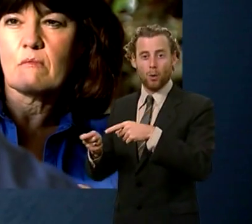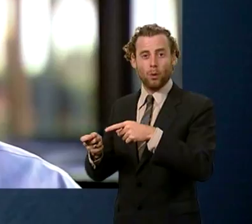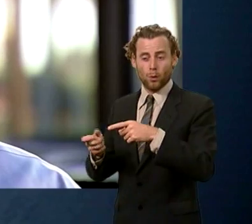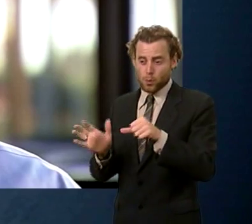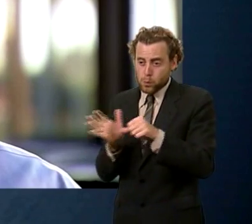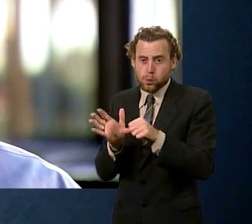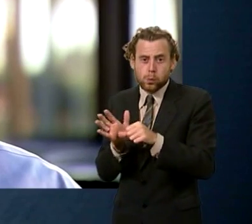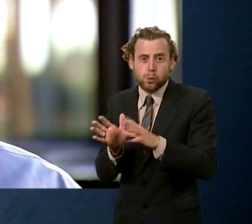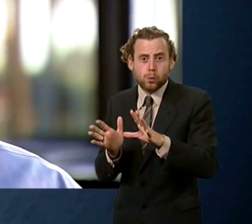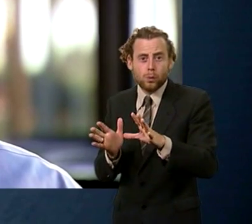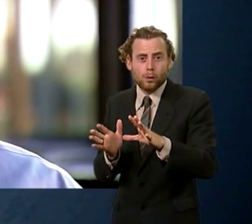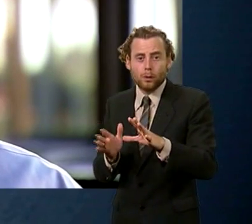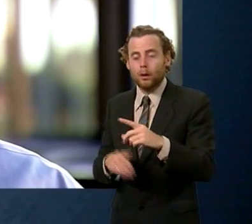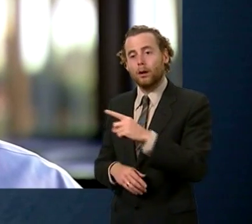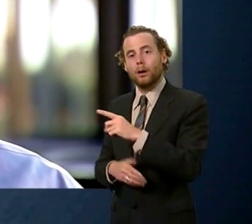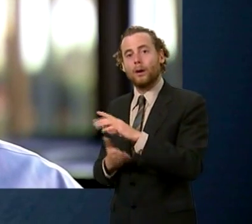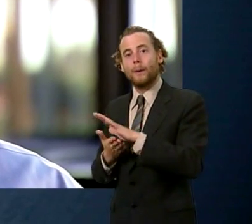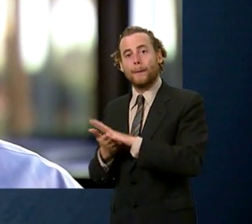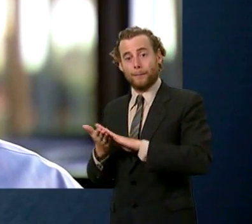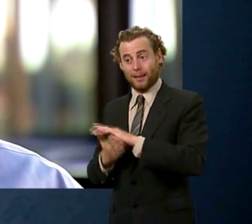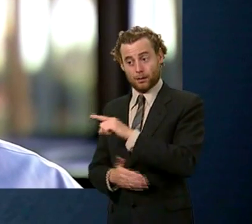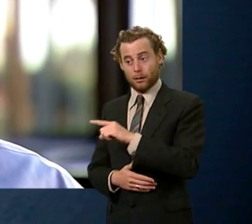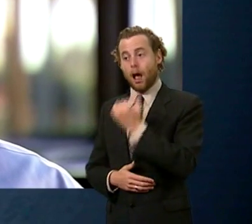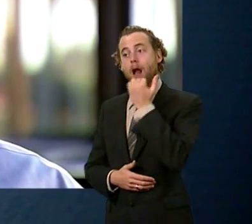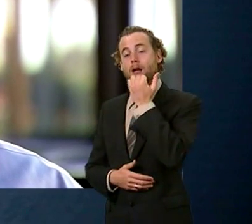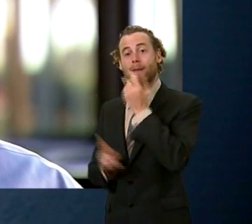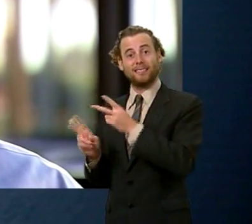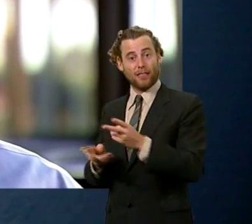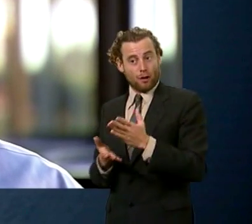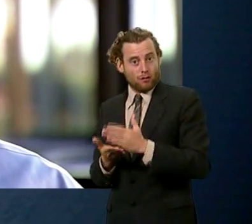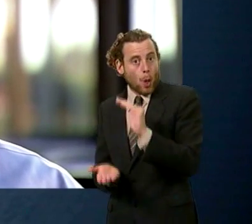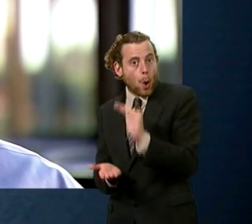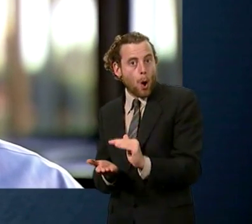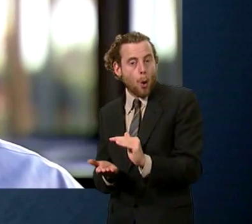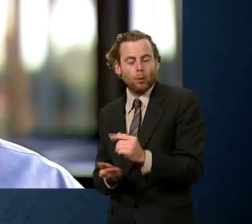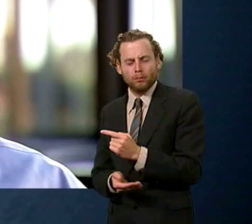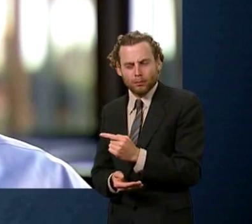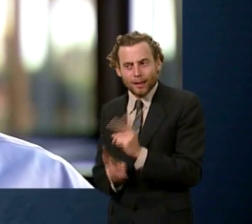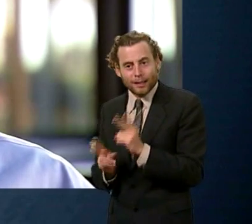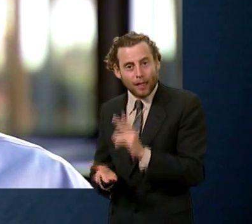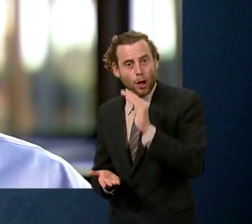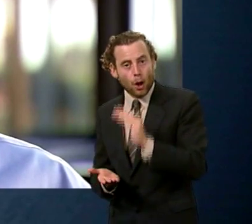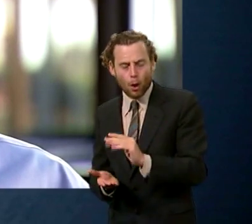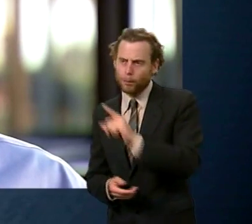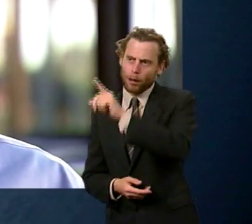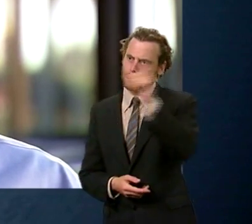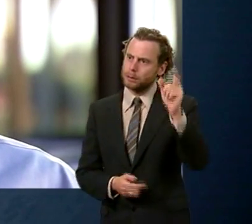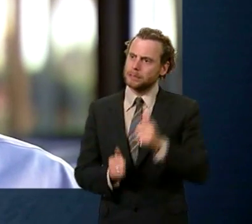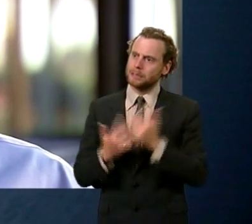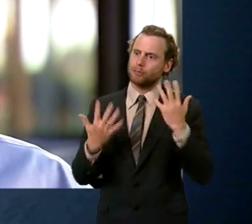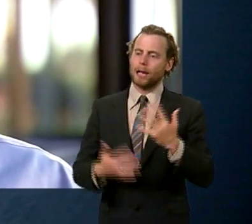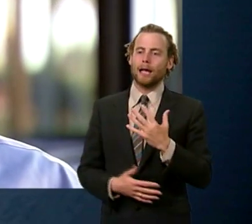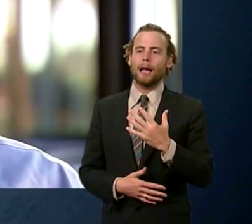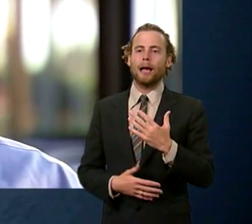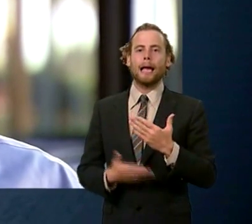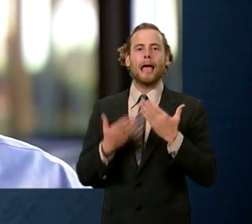low. The deaths are surprisingly low. Yes. But of course that's not the way the world sees it, the Islamic world in particular.